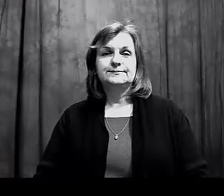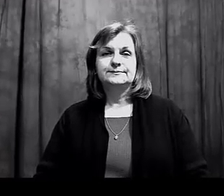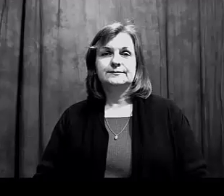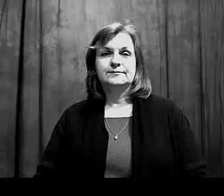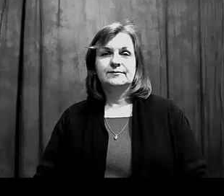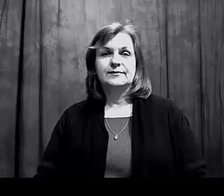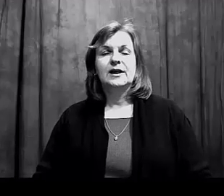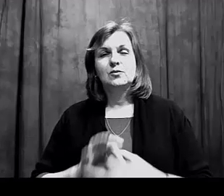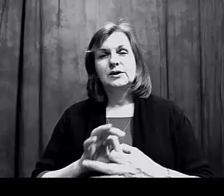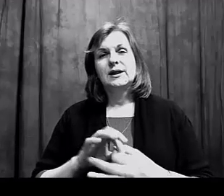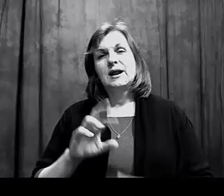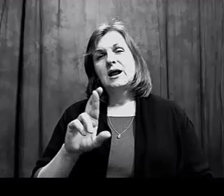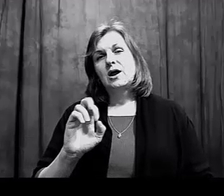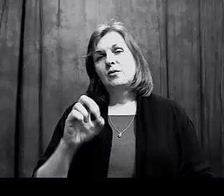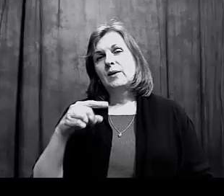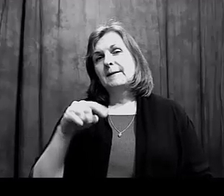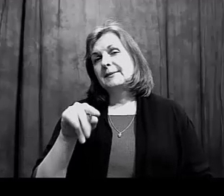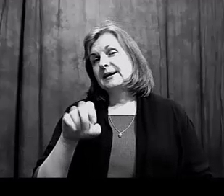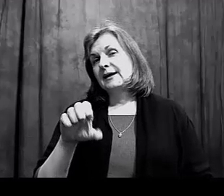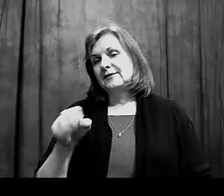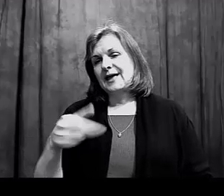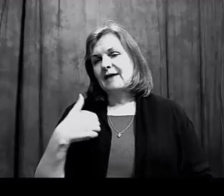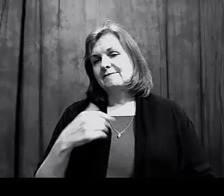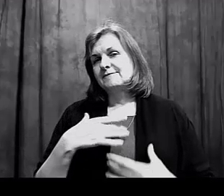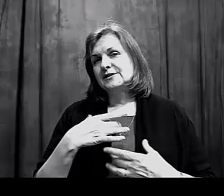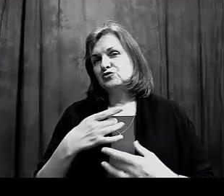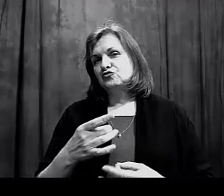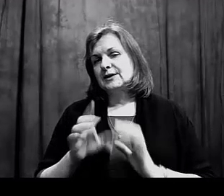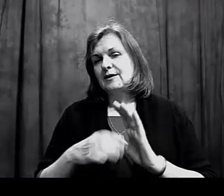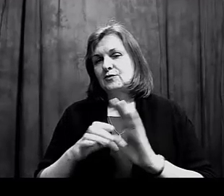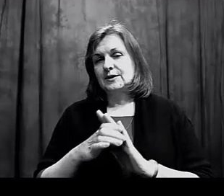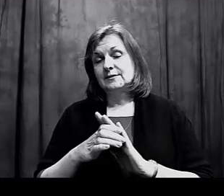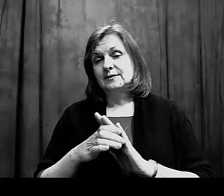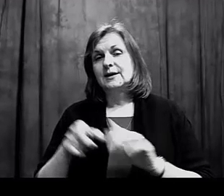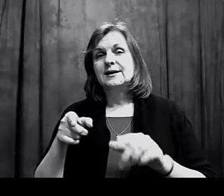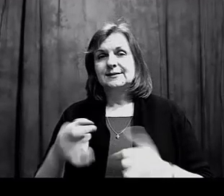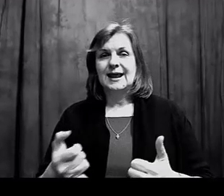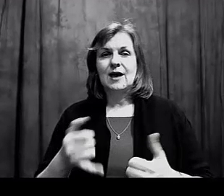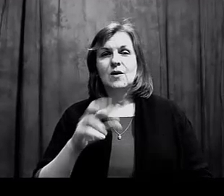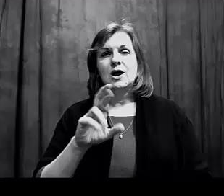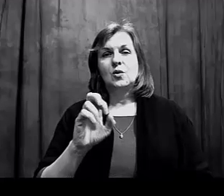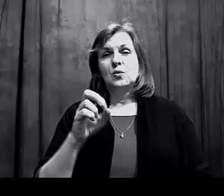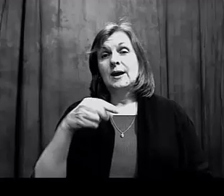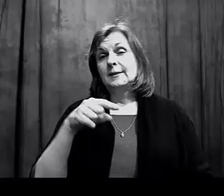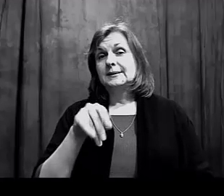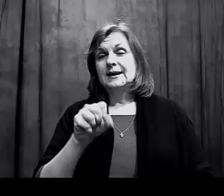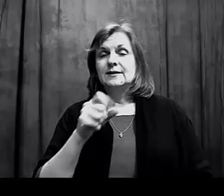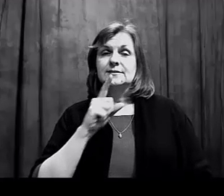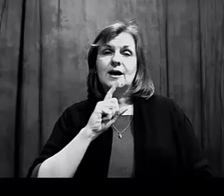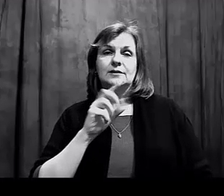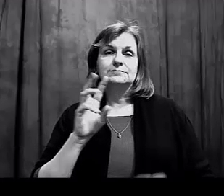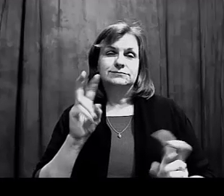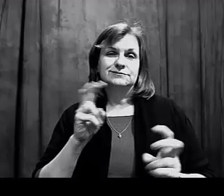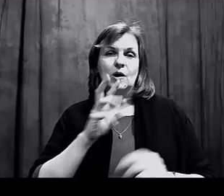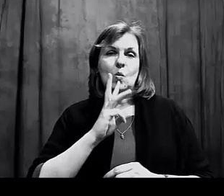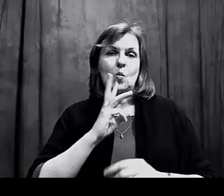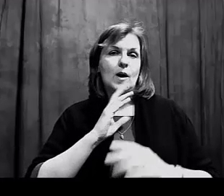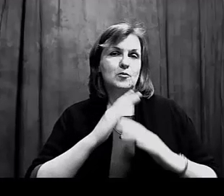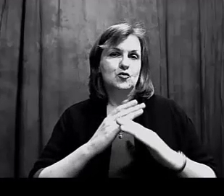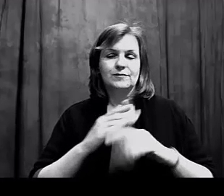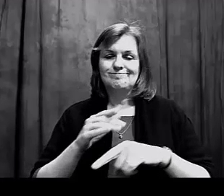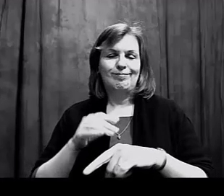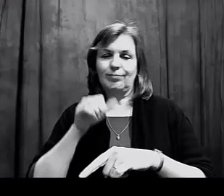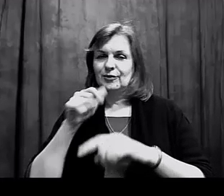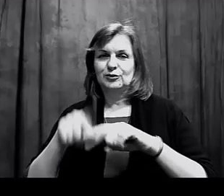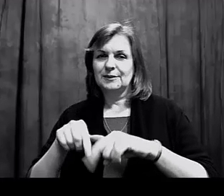hatch out. So as far as reptiles go, they have some interesting characteristics. They are now essentially